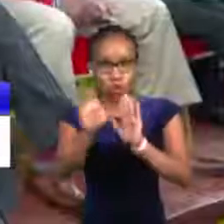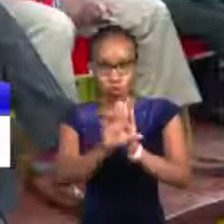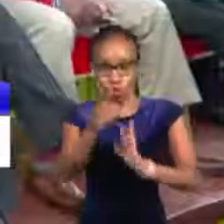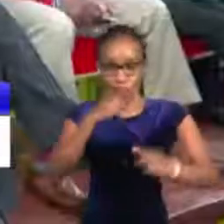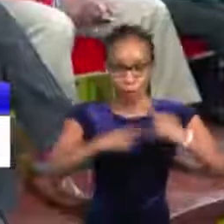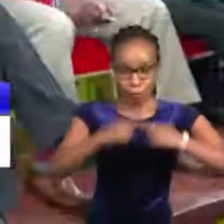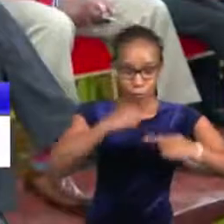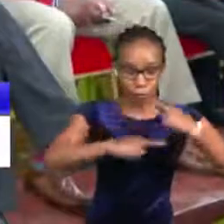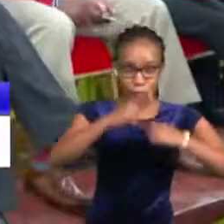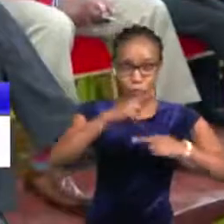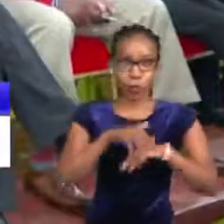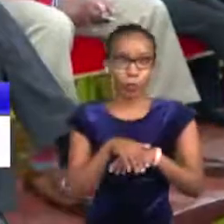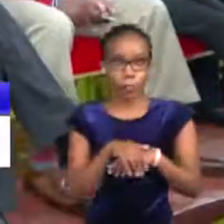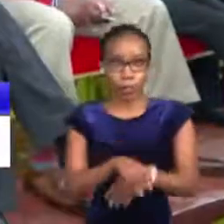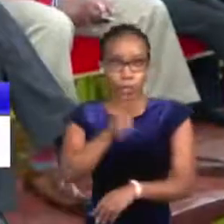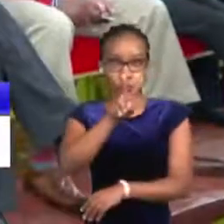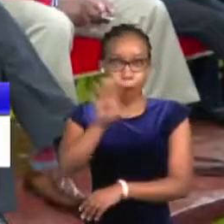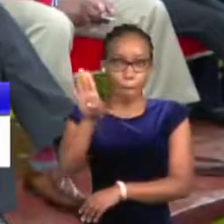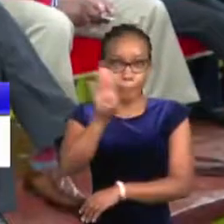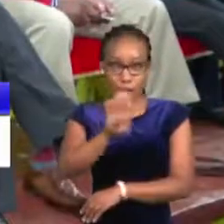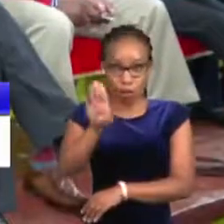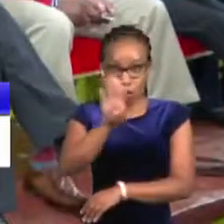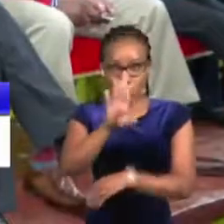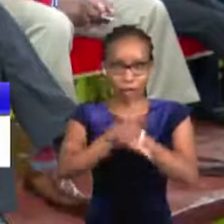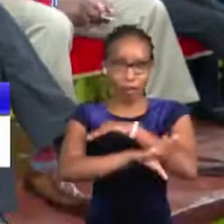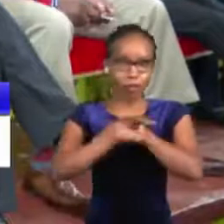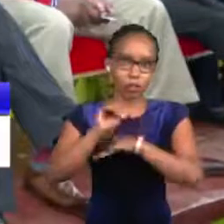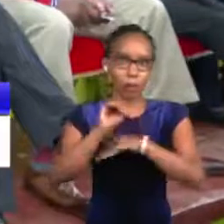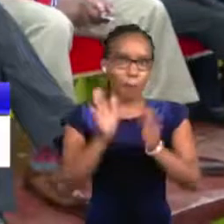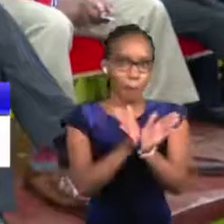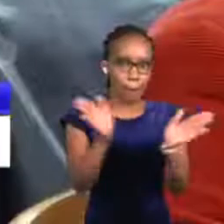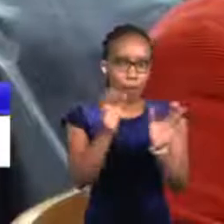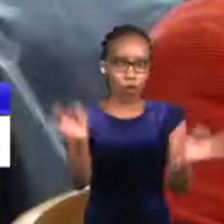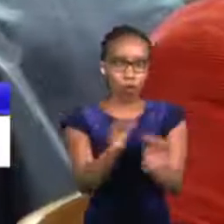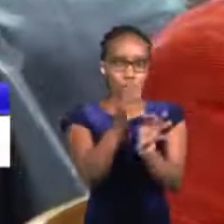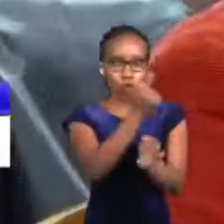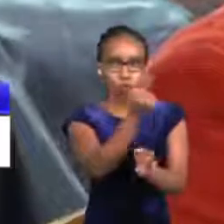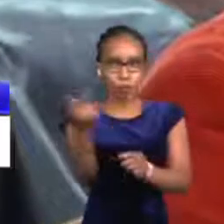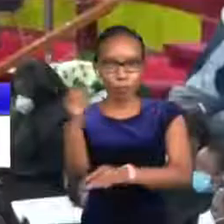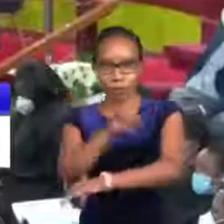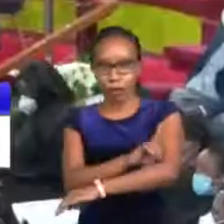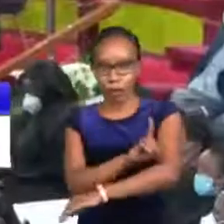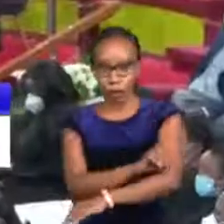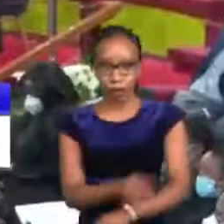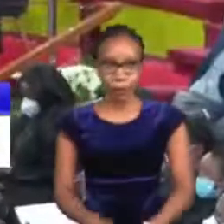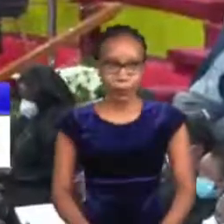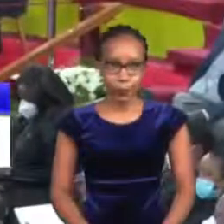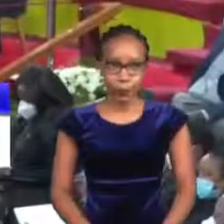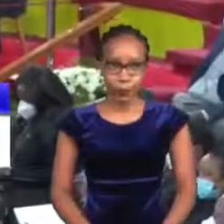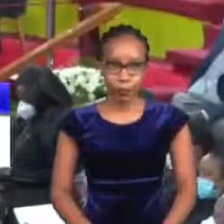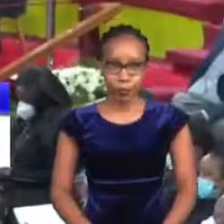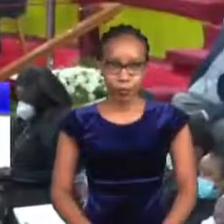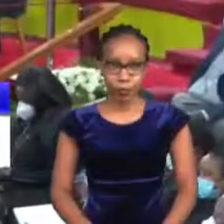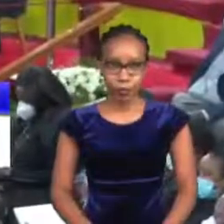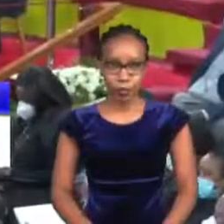Quest, arguing that already 2 billion shilling is being embezzled by public officials on a daily basis.